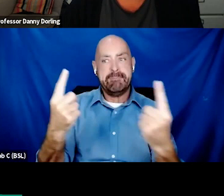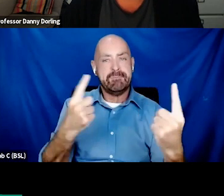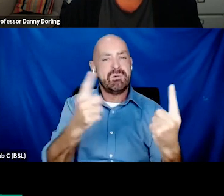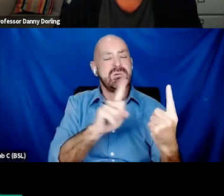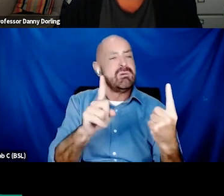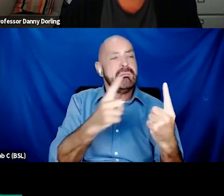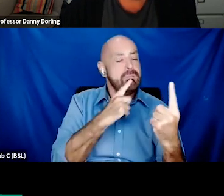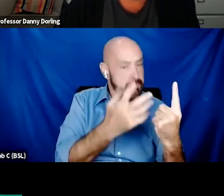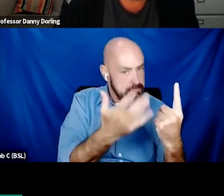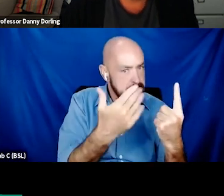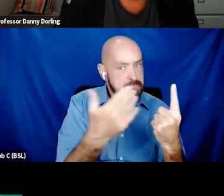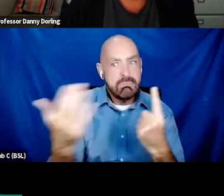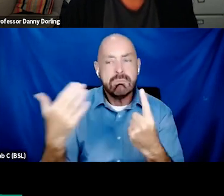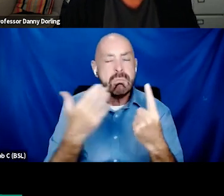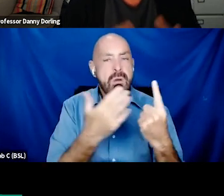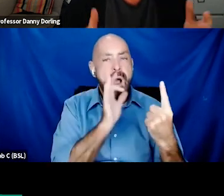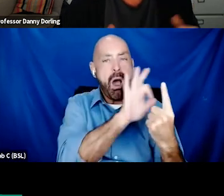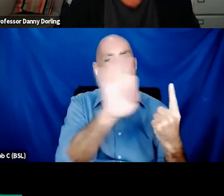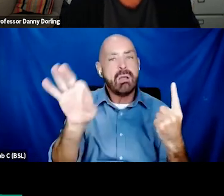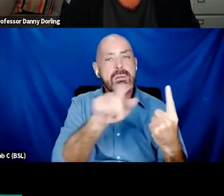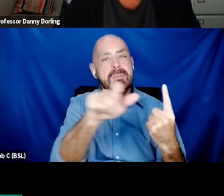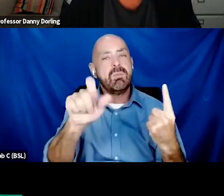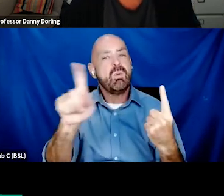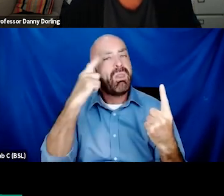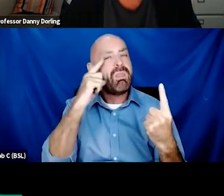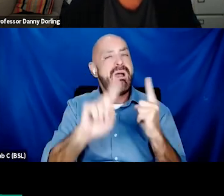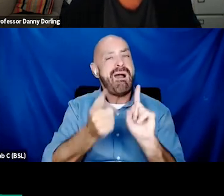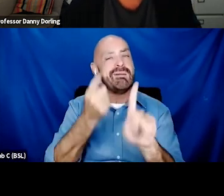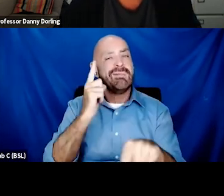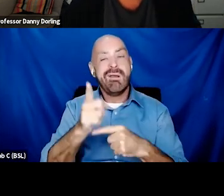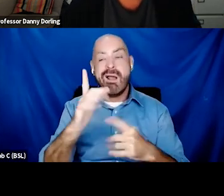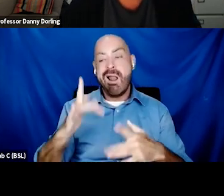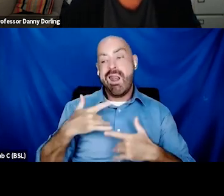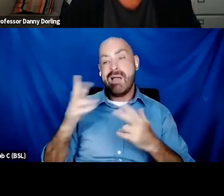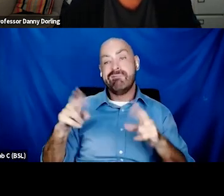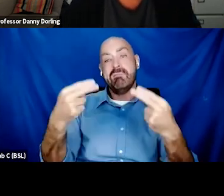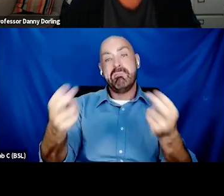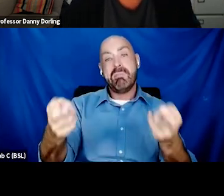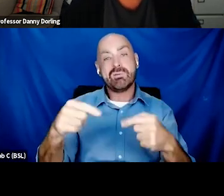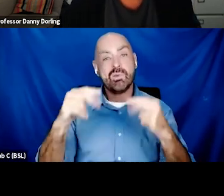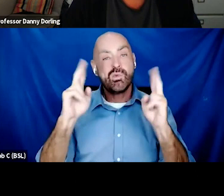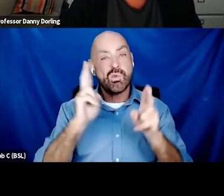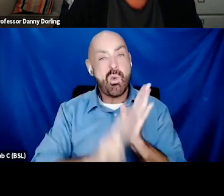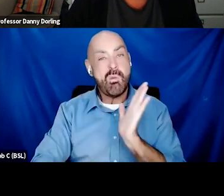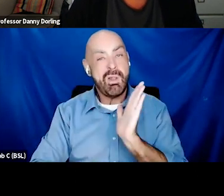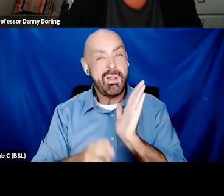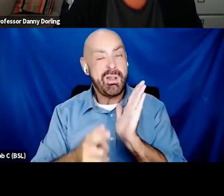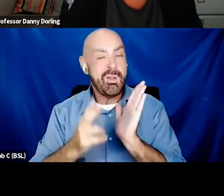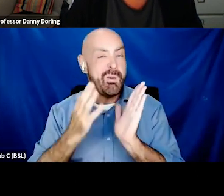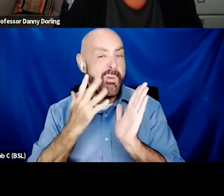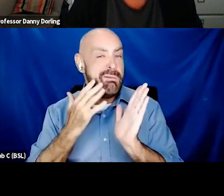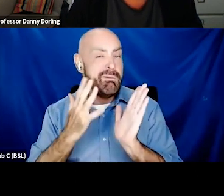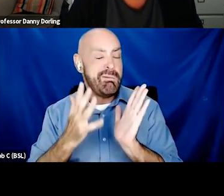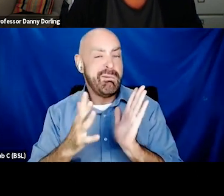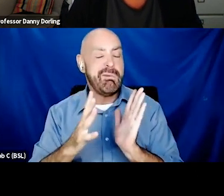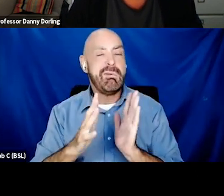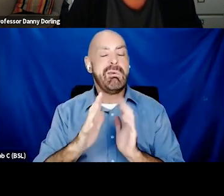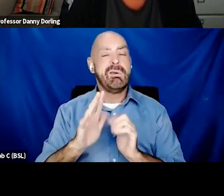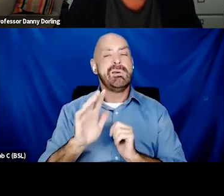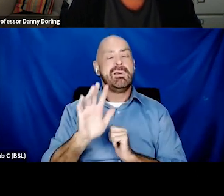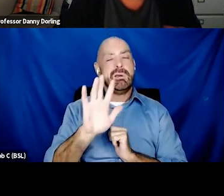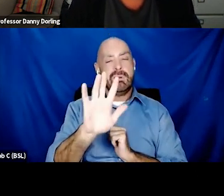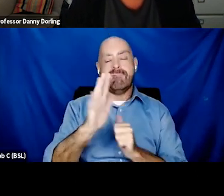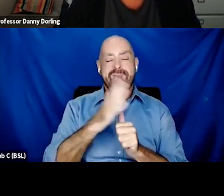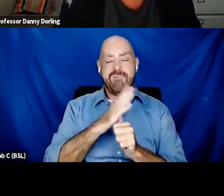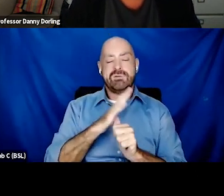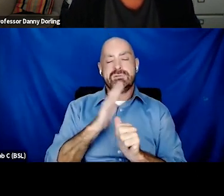people give when you ask them when life will return to normal? But before we get to that, some background